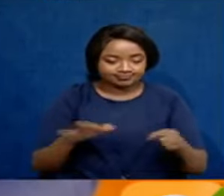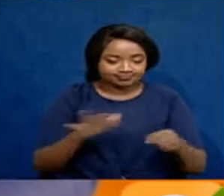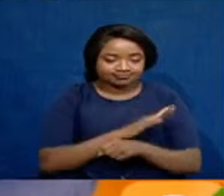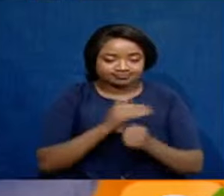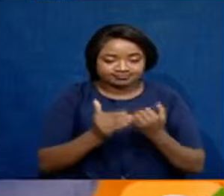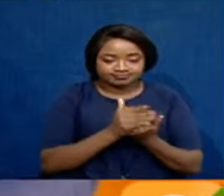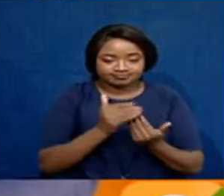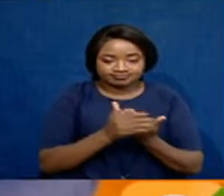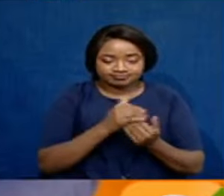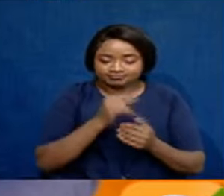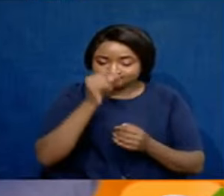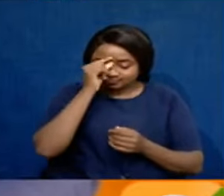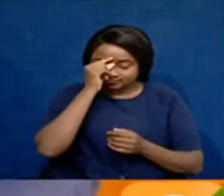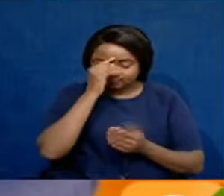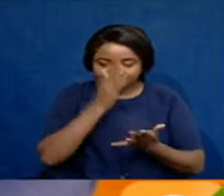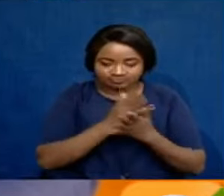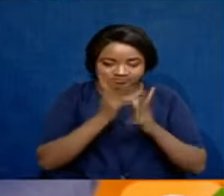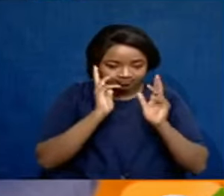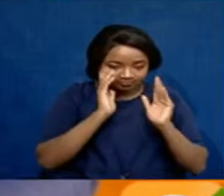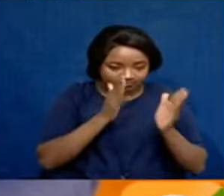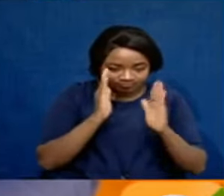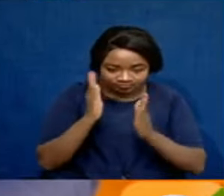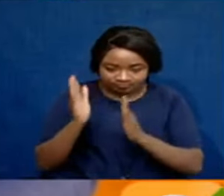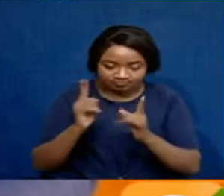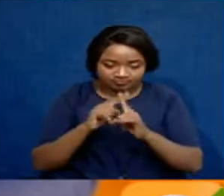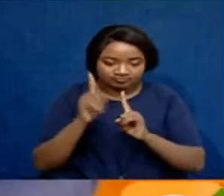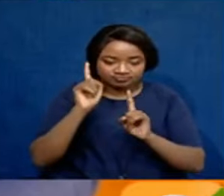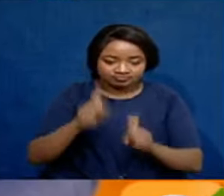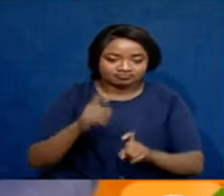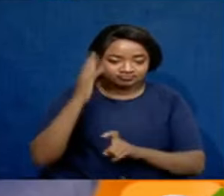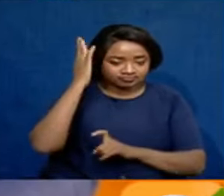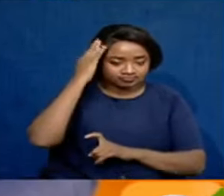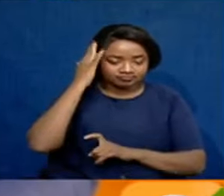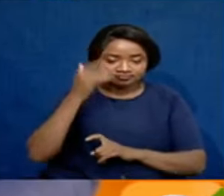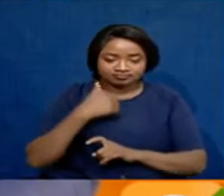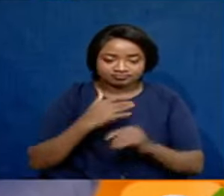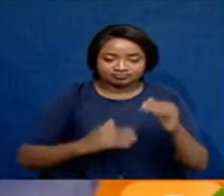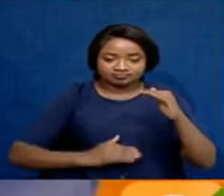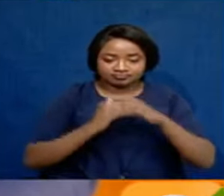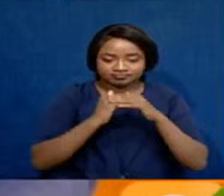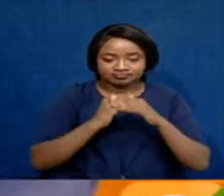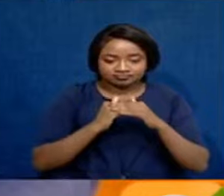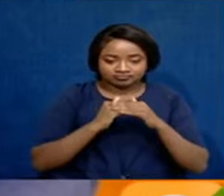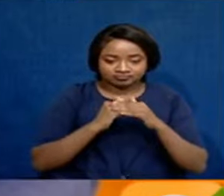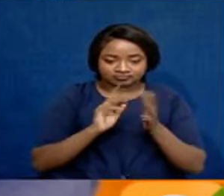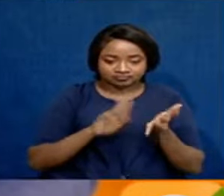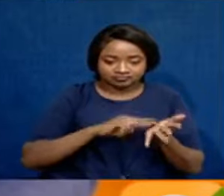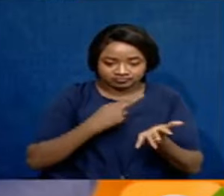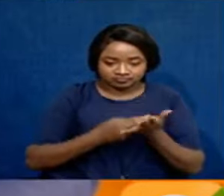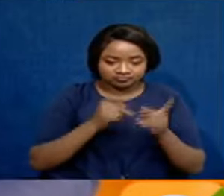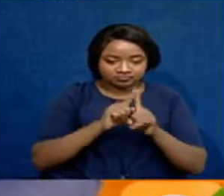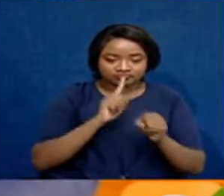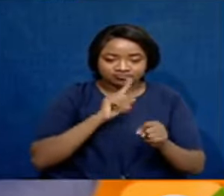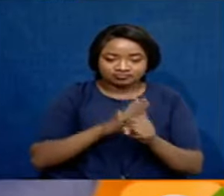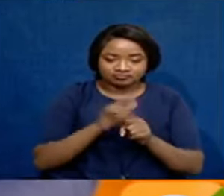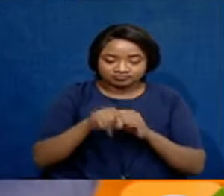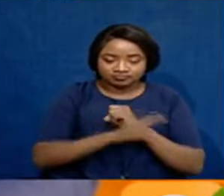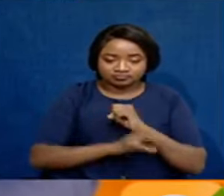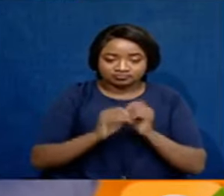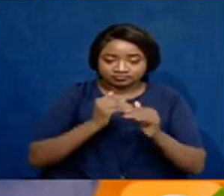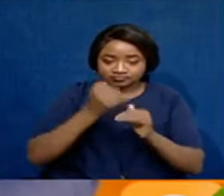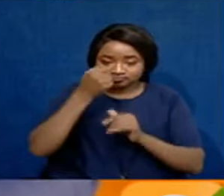listening, but we also have to be privy that we have limited resources. But what we can assure the country is by next year, July, this will be rolled